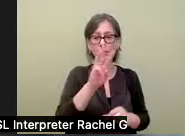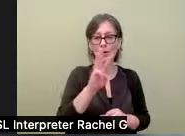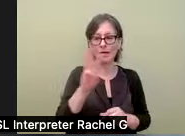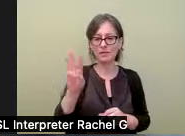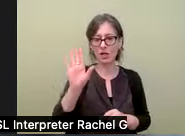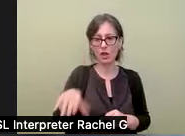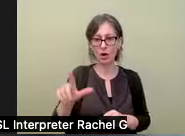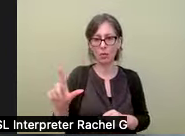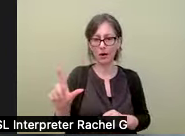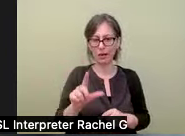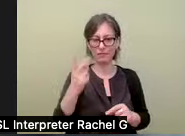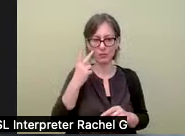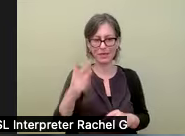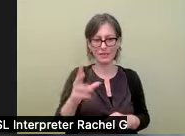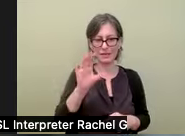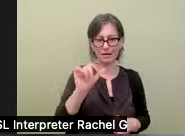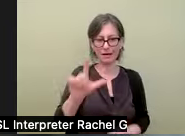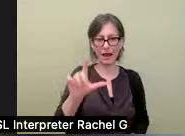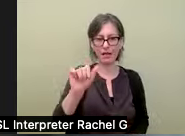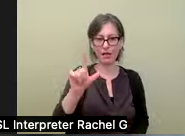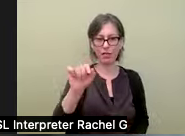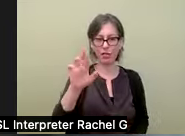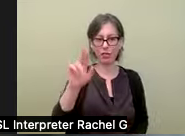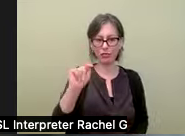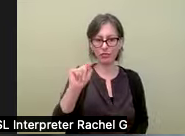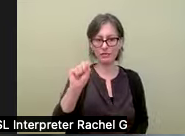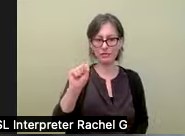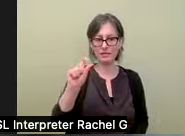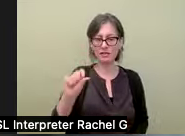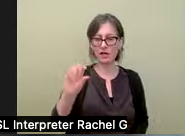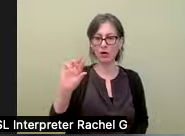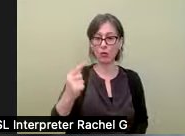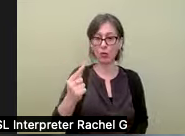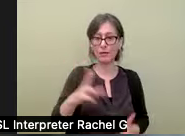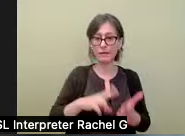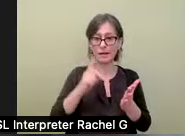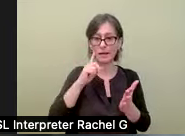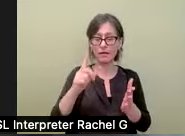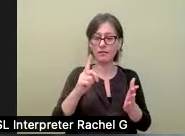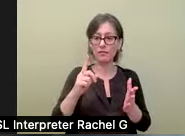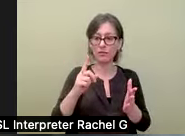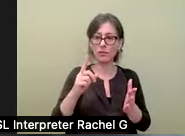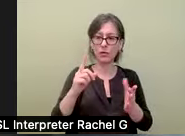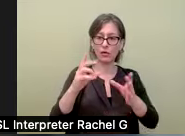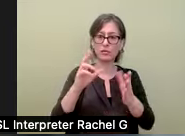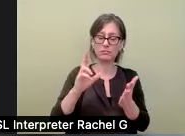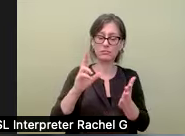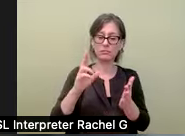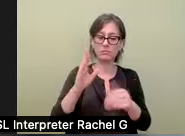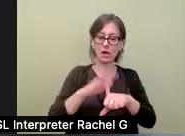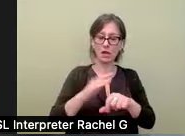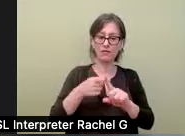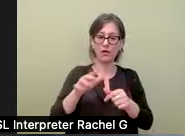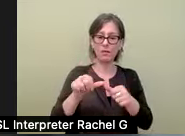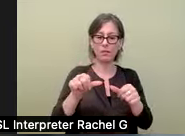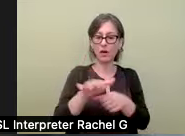lower left corner, the calalerts.org website, and sign up to receive alerts from your local